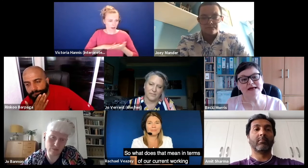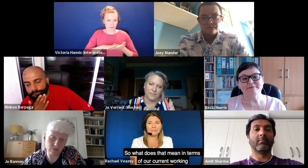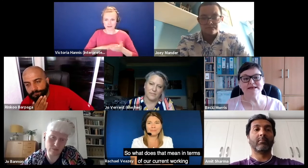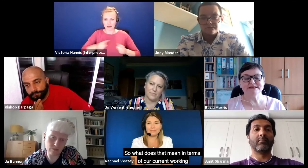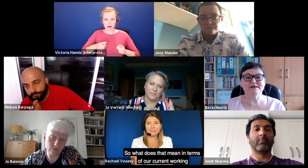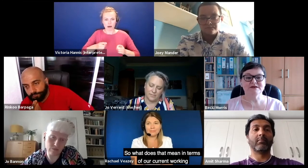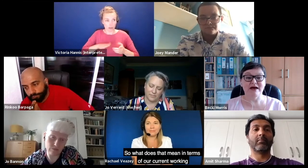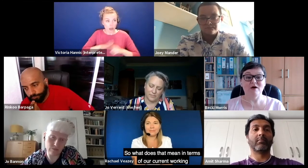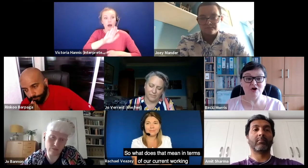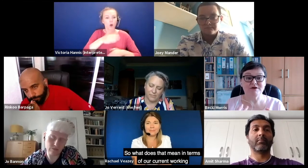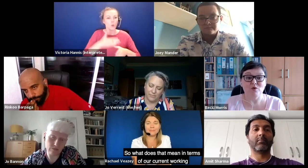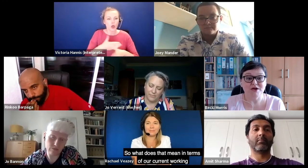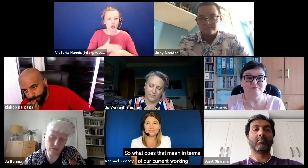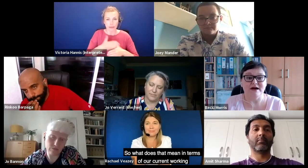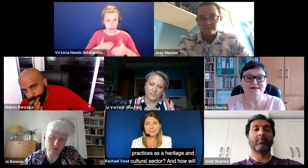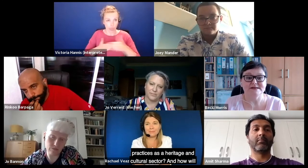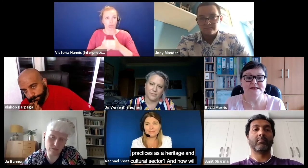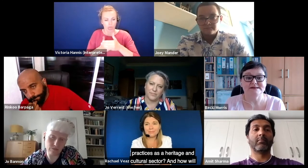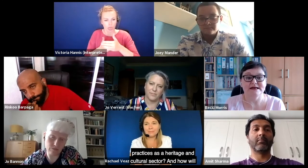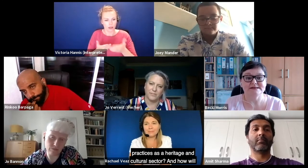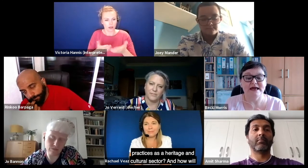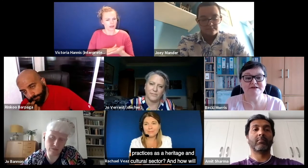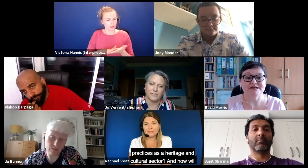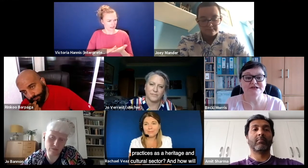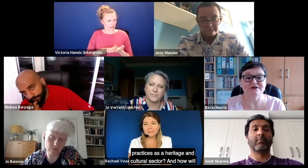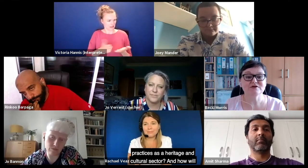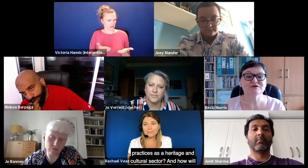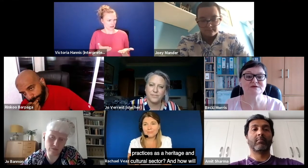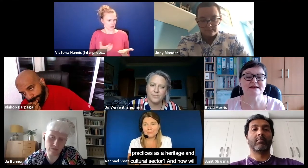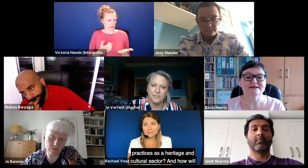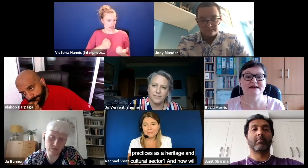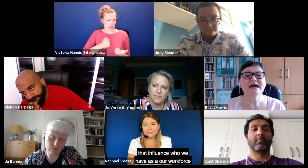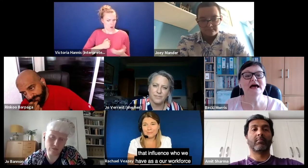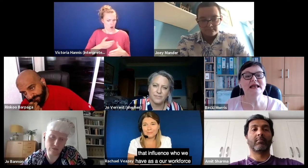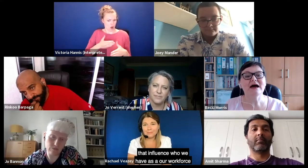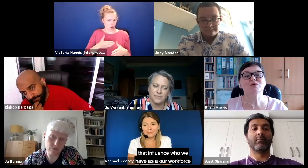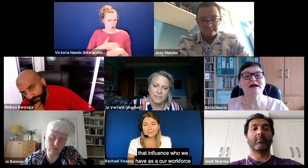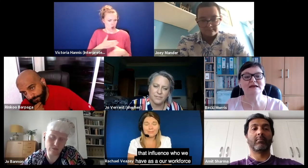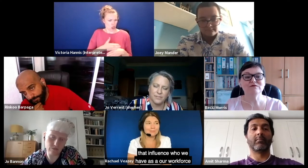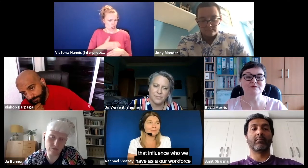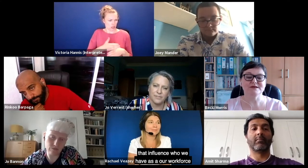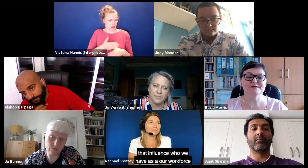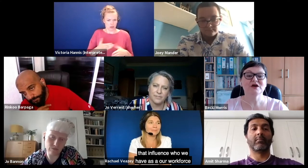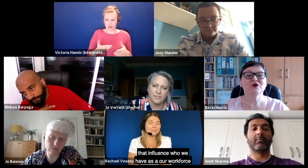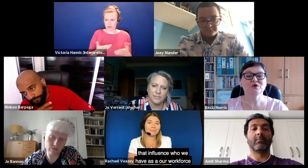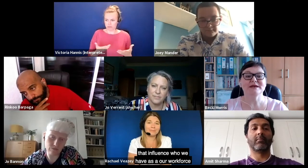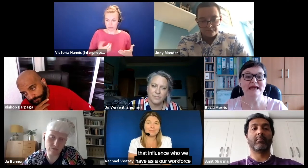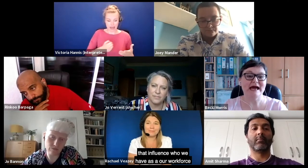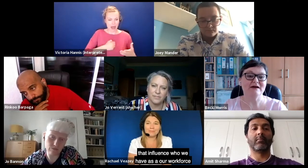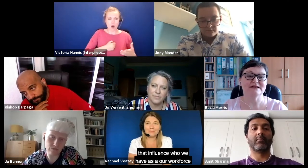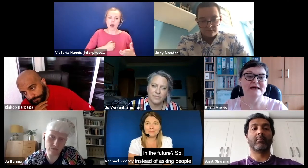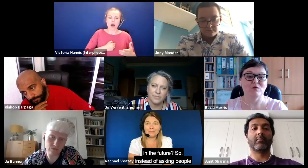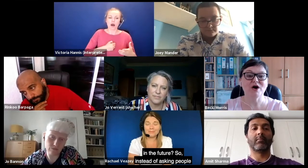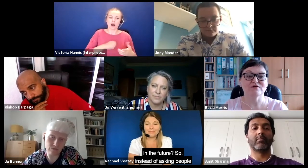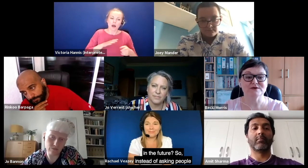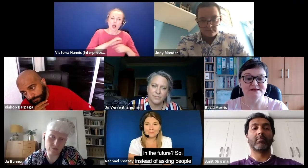what does that mean in terms of our current working practices as a heritage and cultural sector, and how will that influence who we